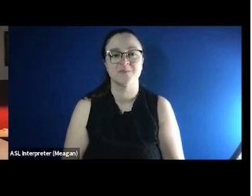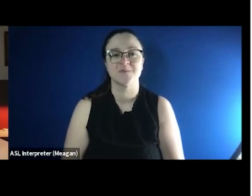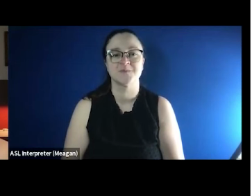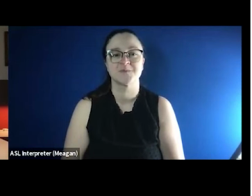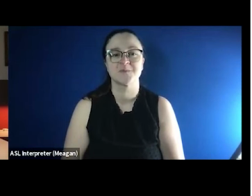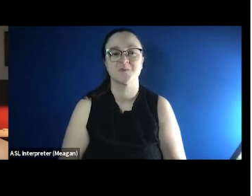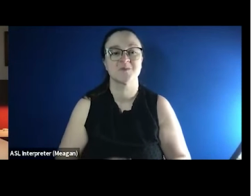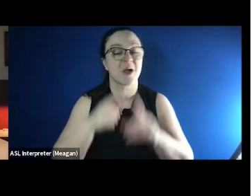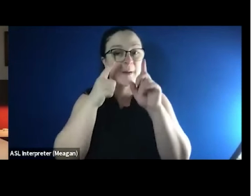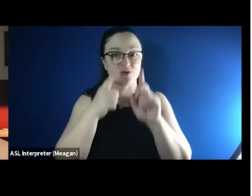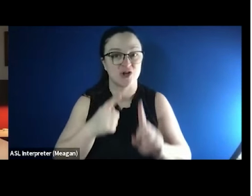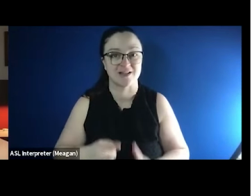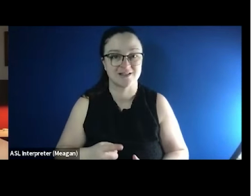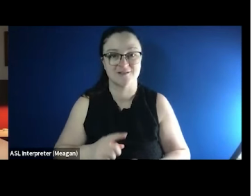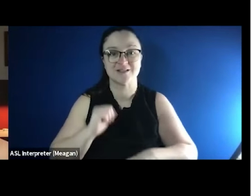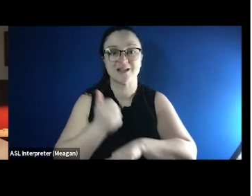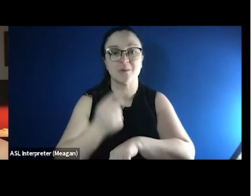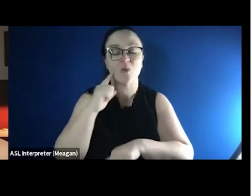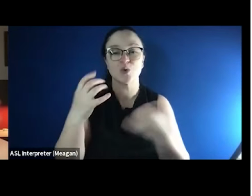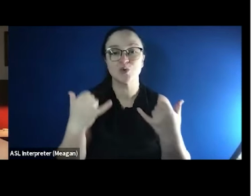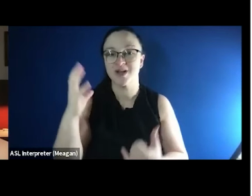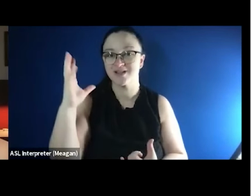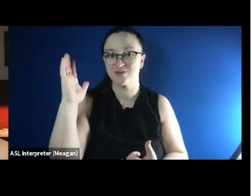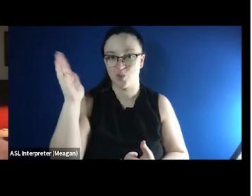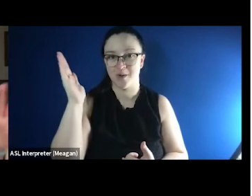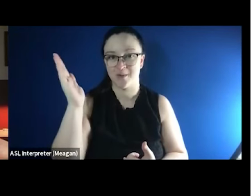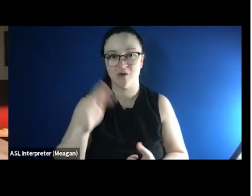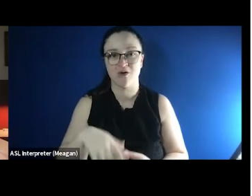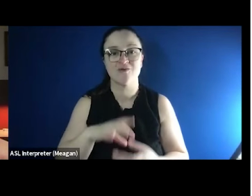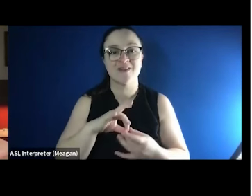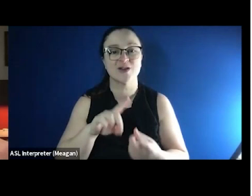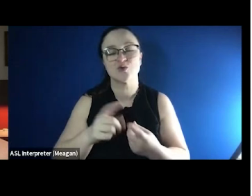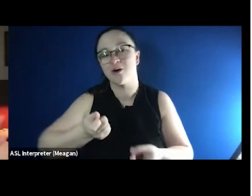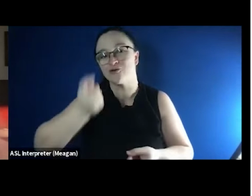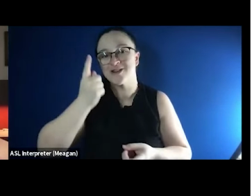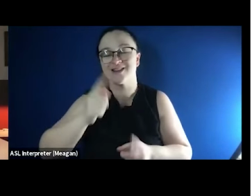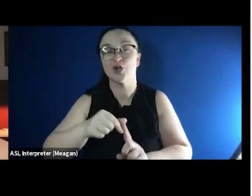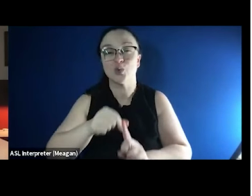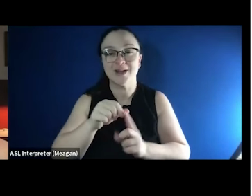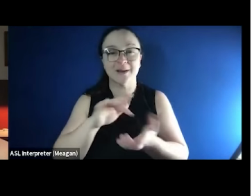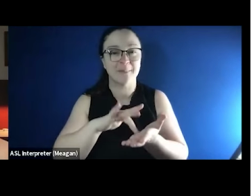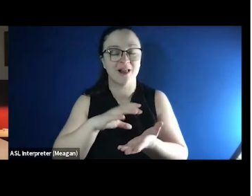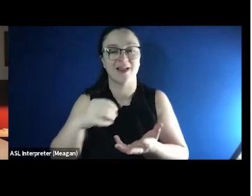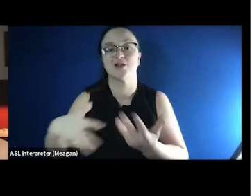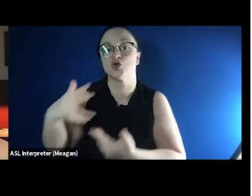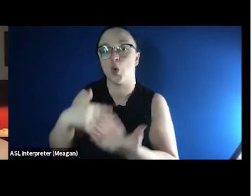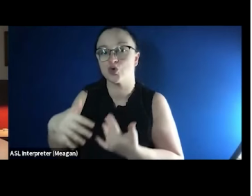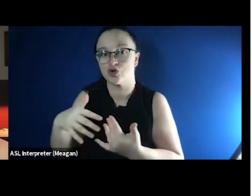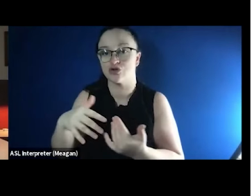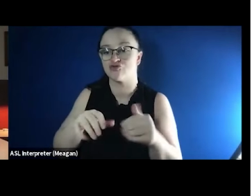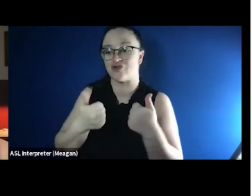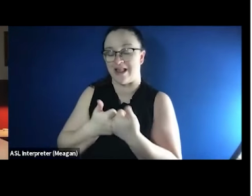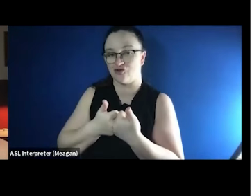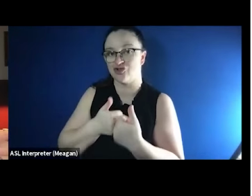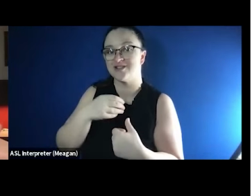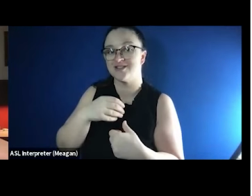Those objectives set forth for today's webinar relate to understanding the unique medical and social challenges faced by the